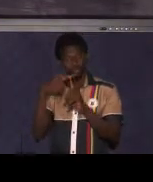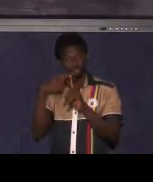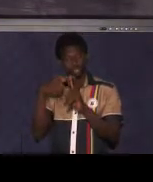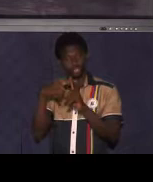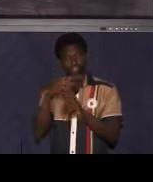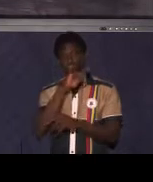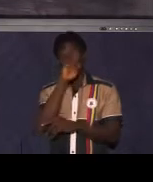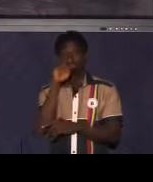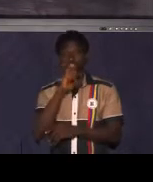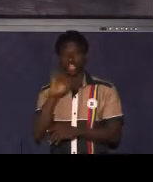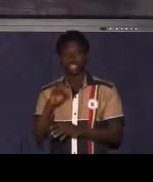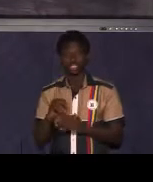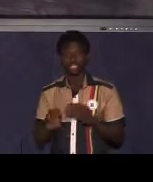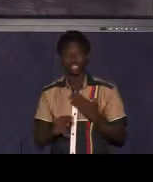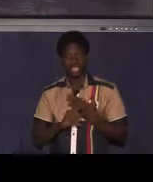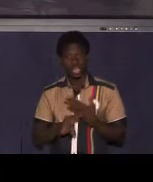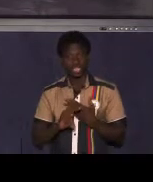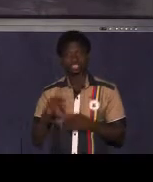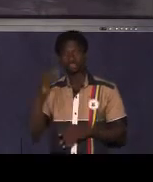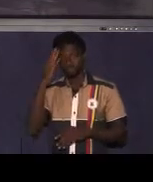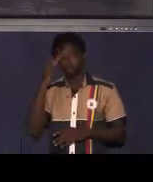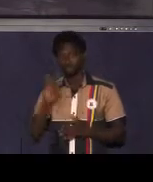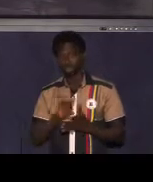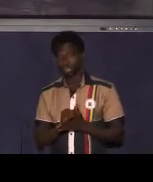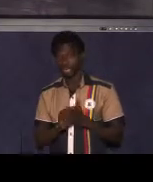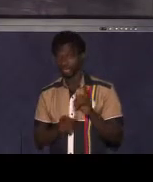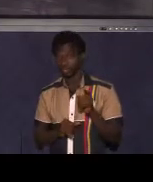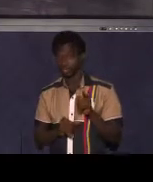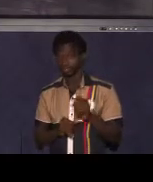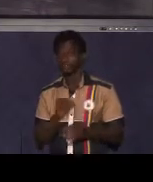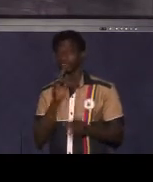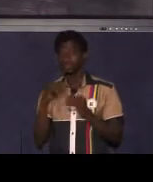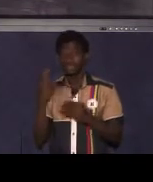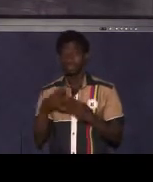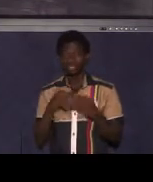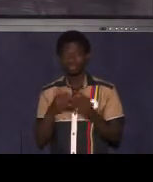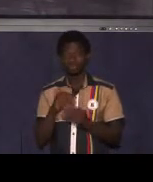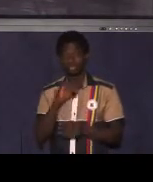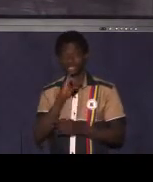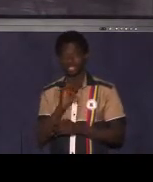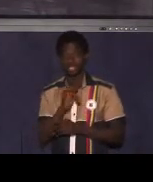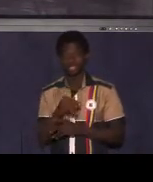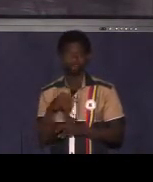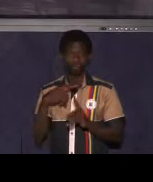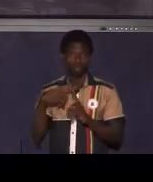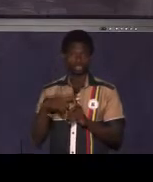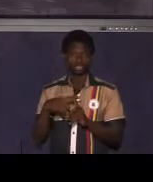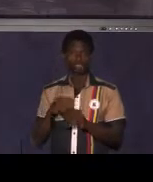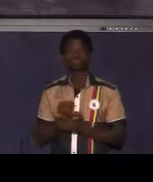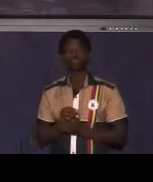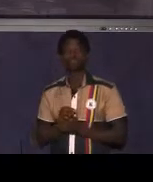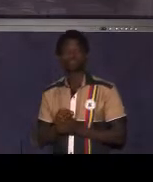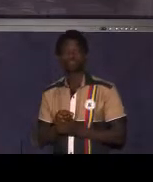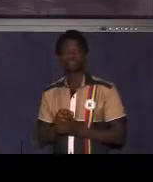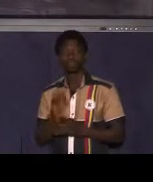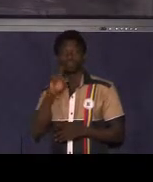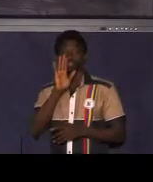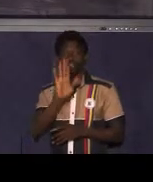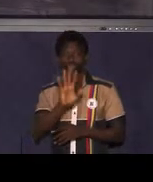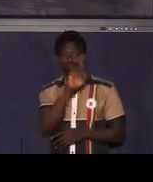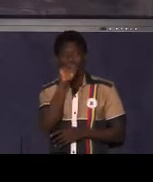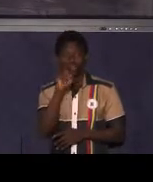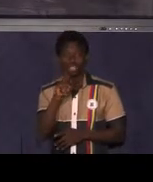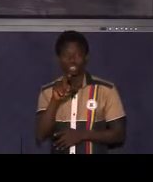the question tag is negative. Note that, please. If the statement is affirmative or if the statement